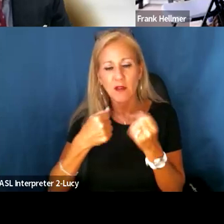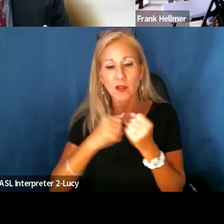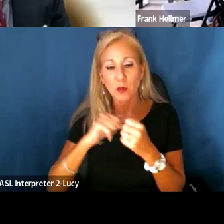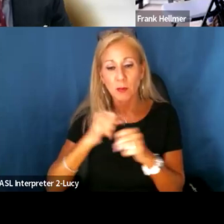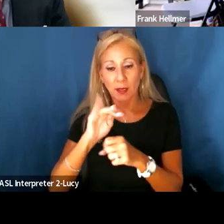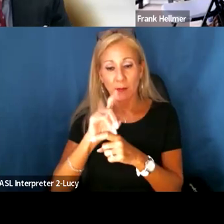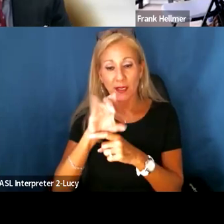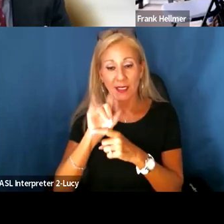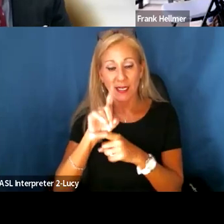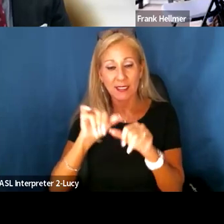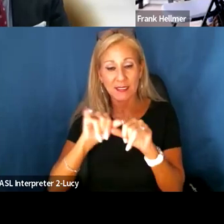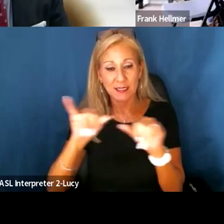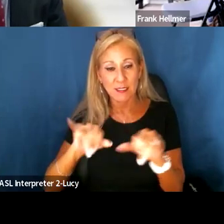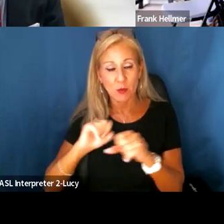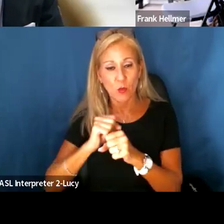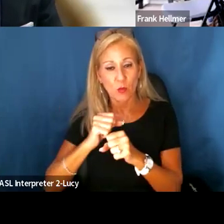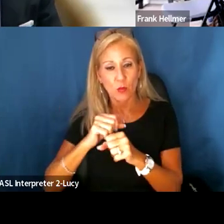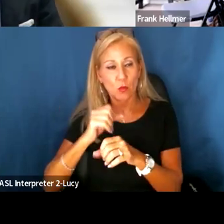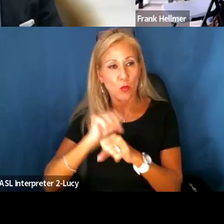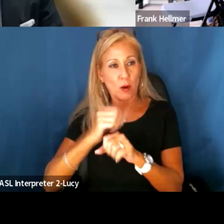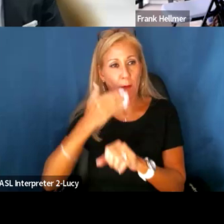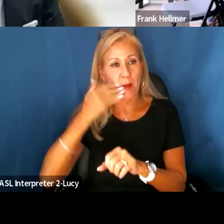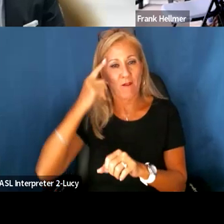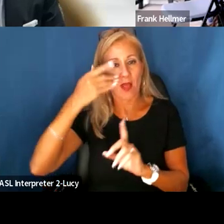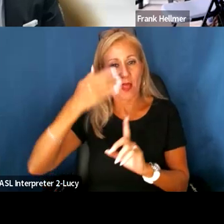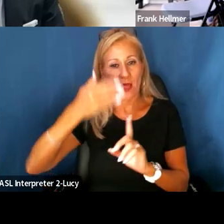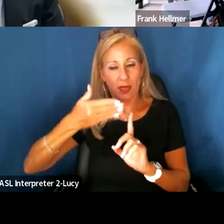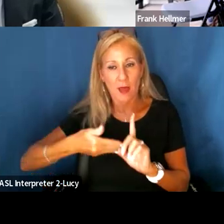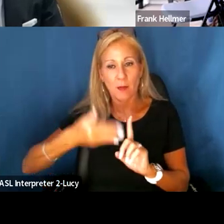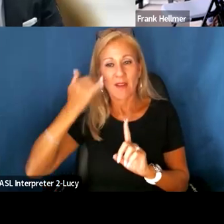Medicaid system work better for them if they're not on a committee?